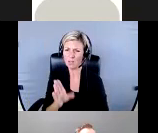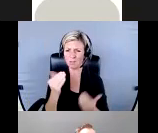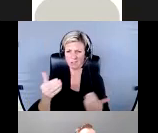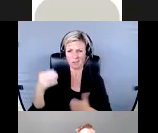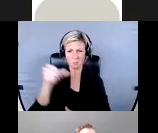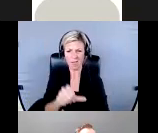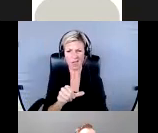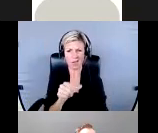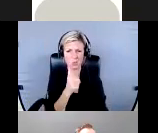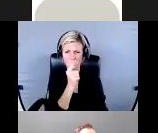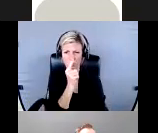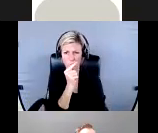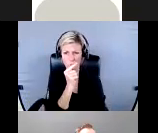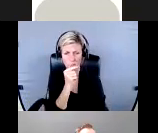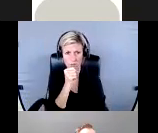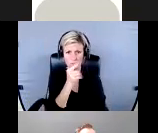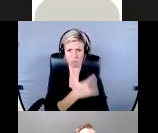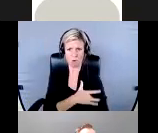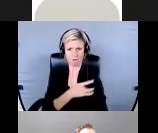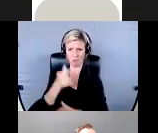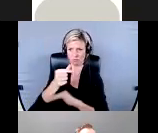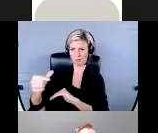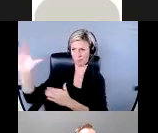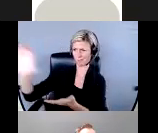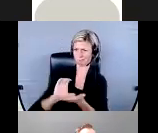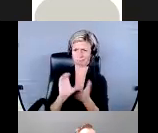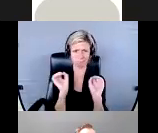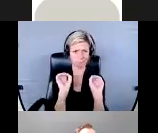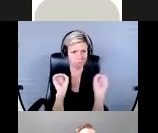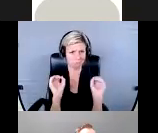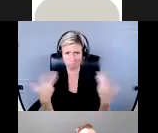somehow? And family mediation there's a